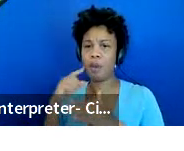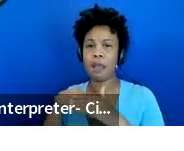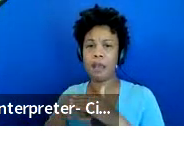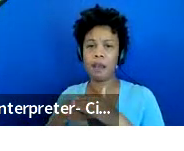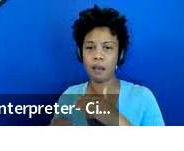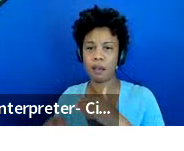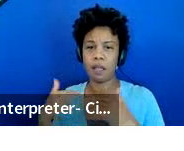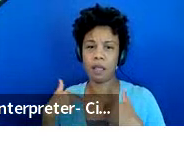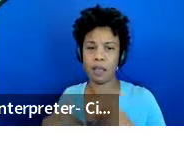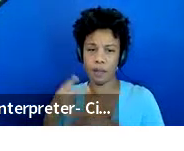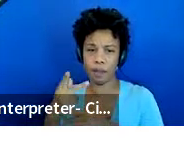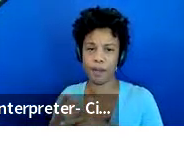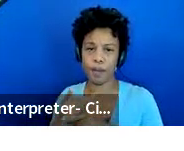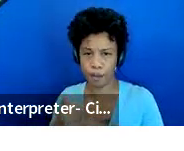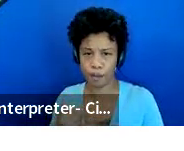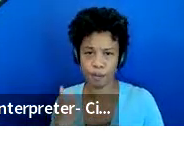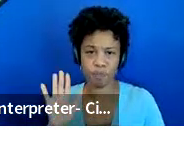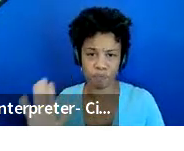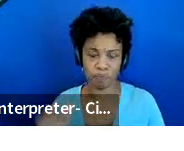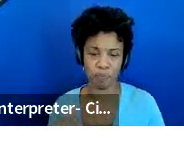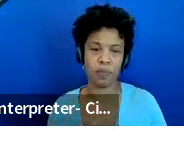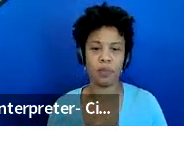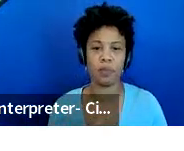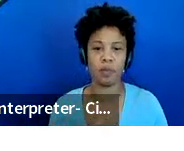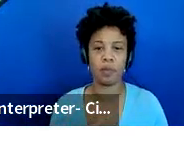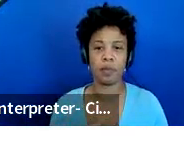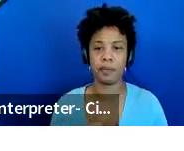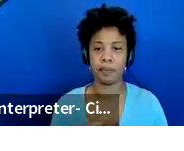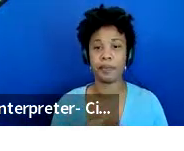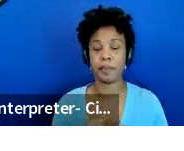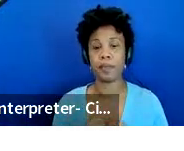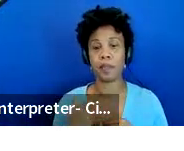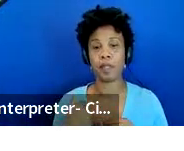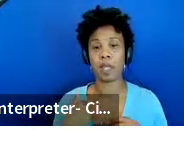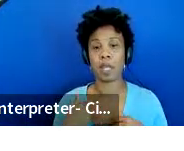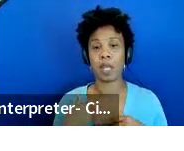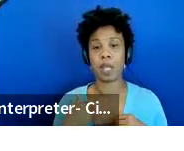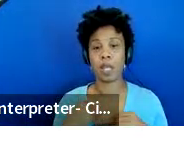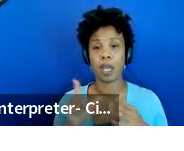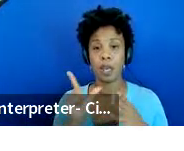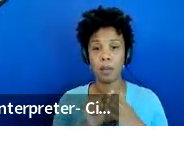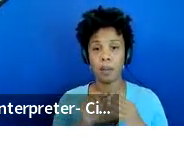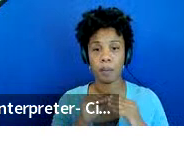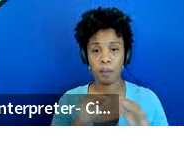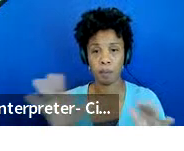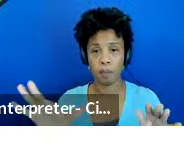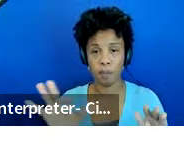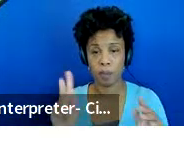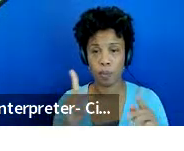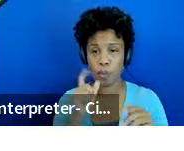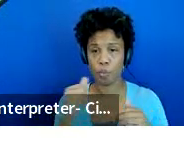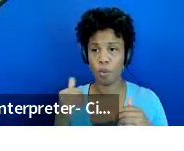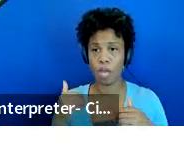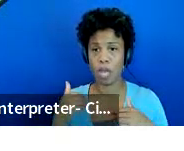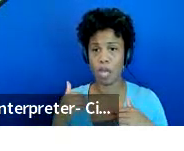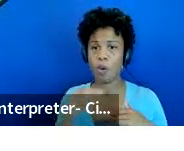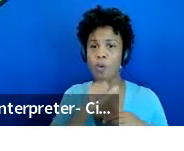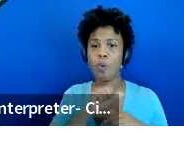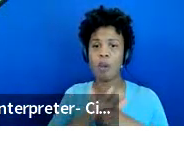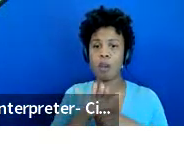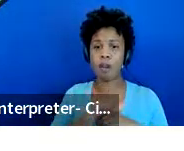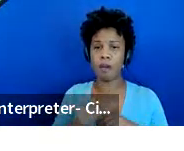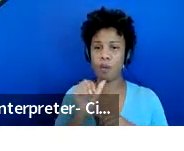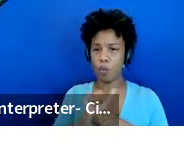would have published a journal article on healthcare barriers among working age persons with disabilities in Trinidad. So that's persons between the